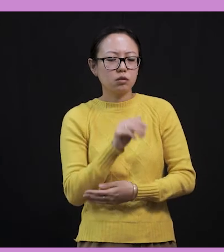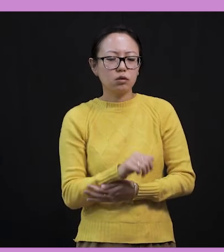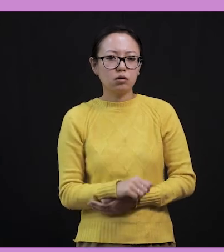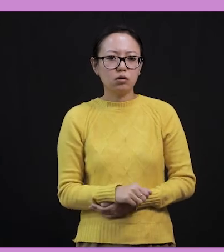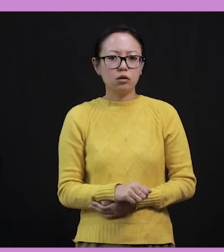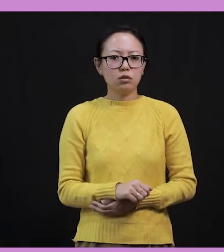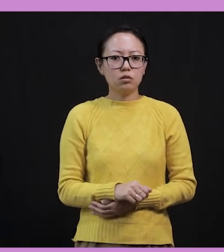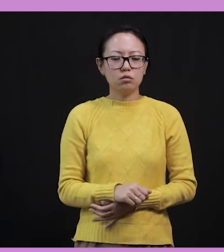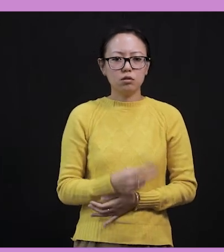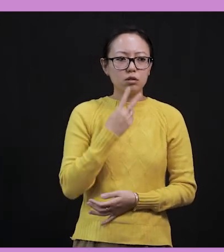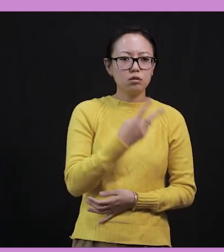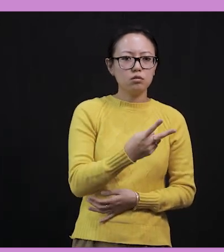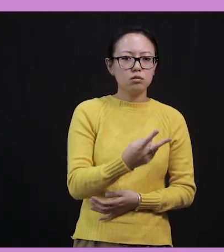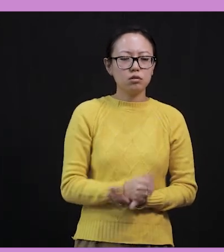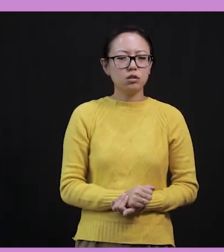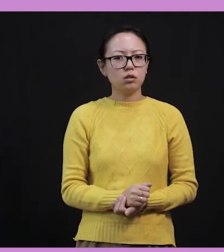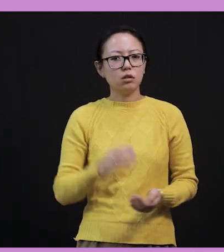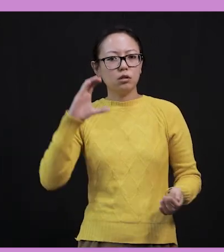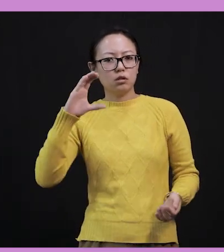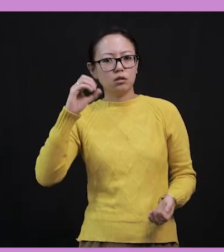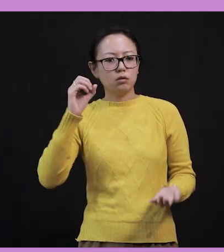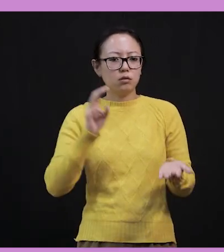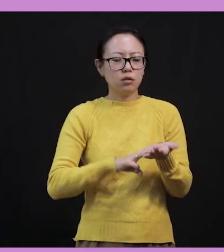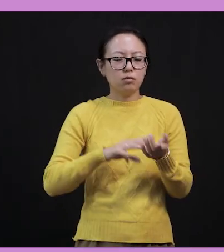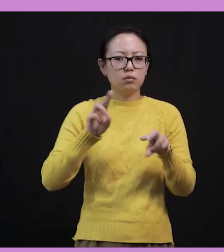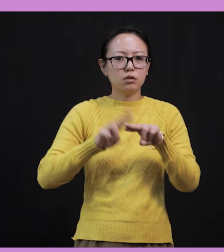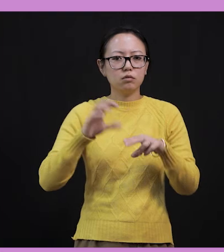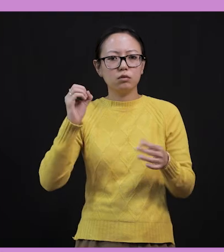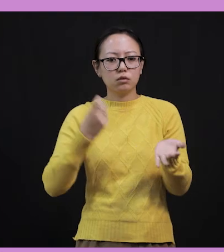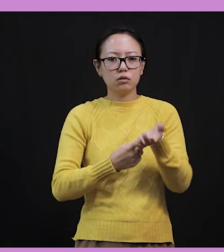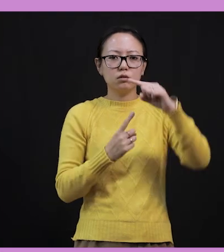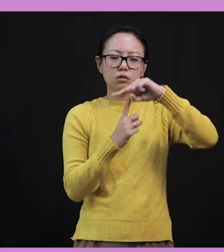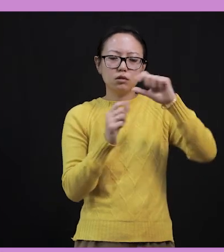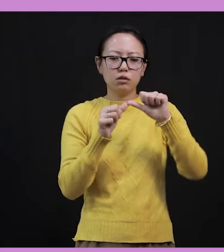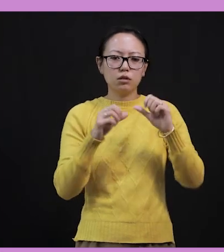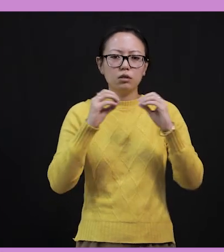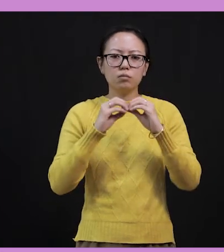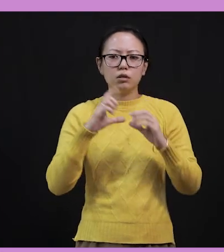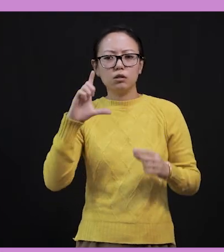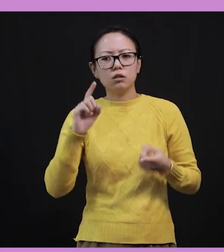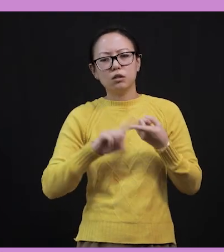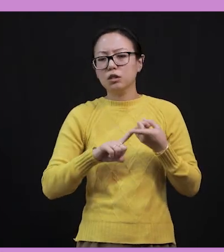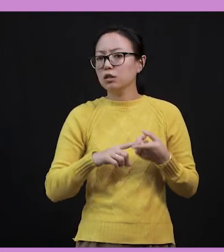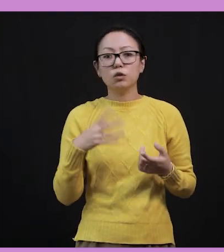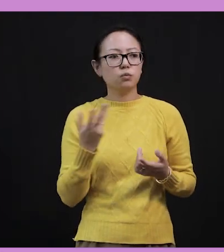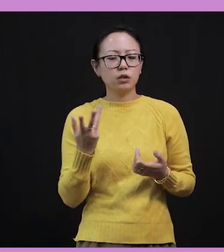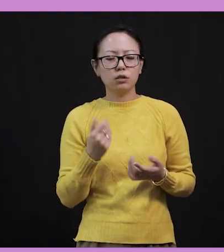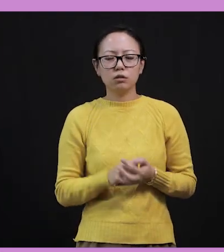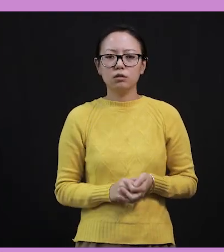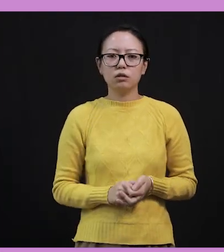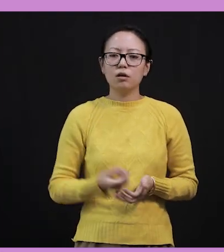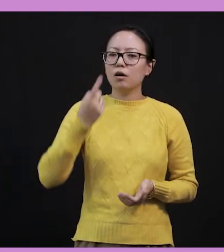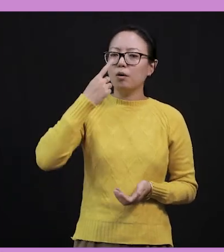snake? So, what is it that makes him comfortable? It is the mother's word that